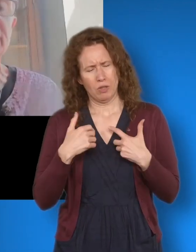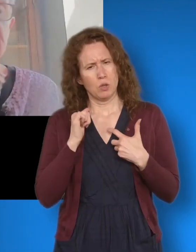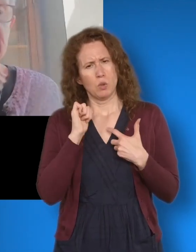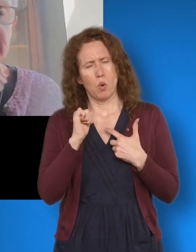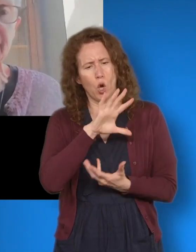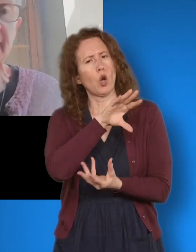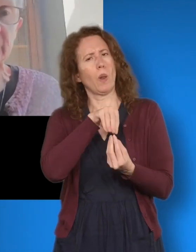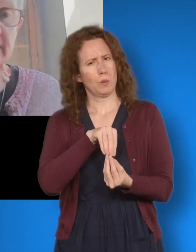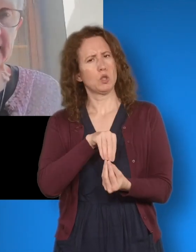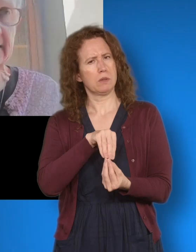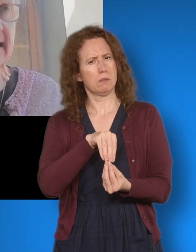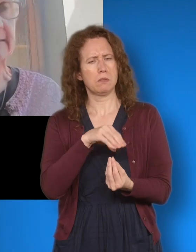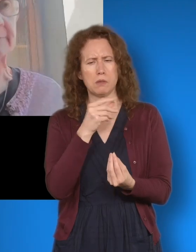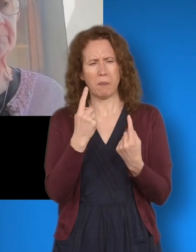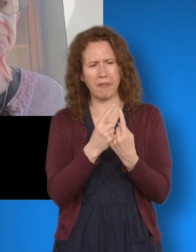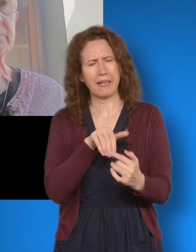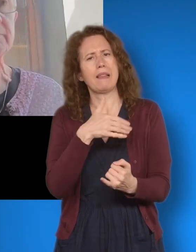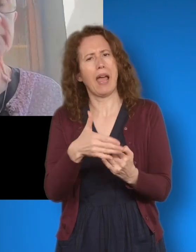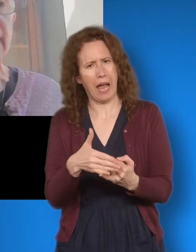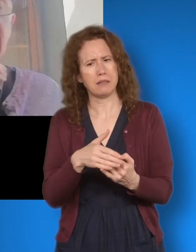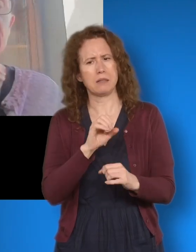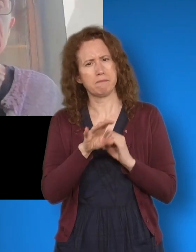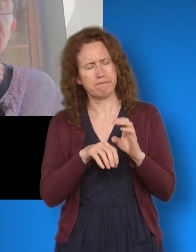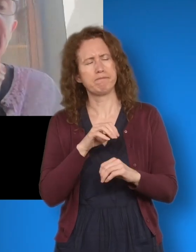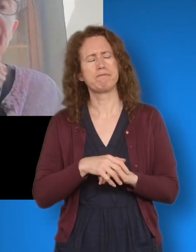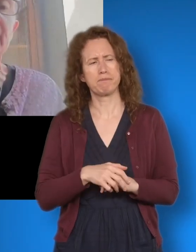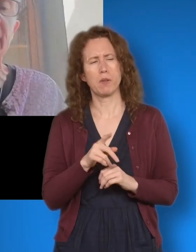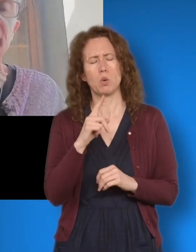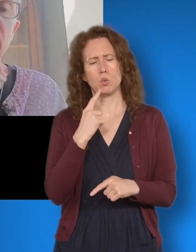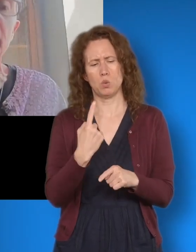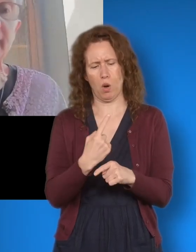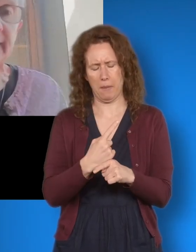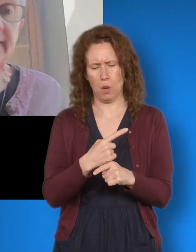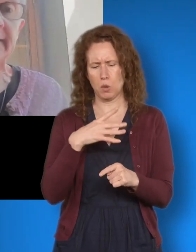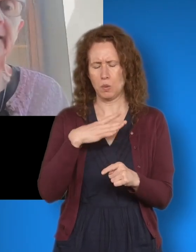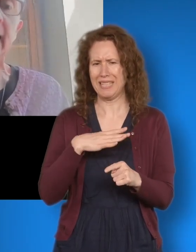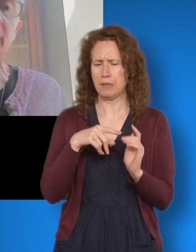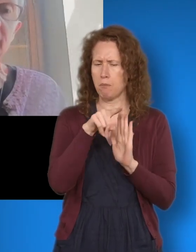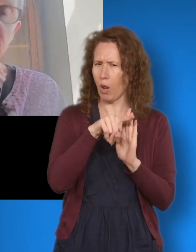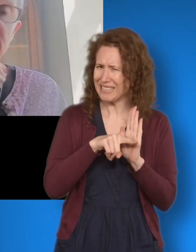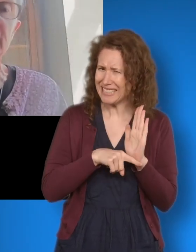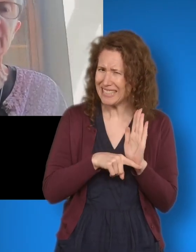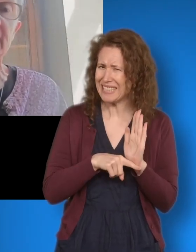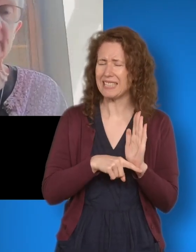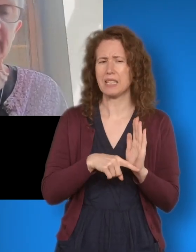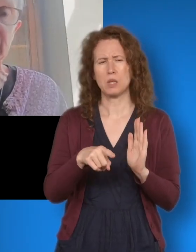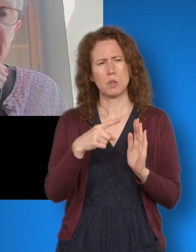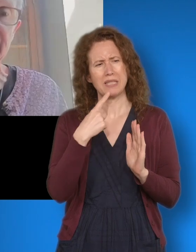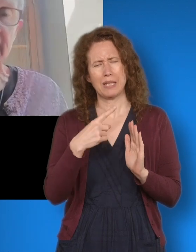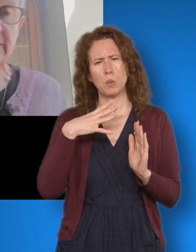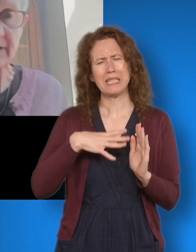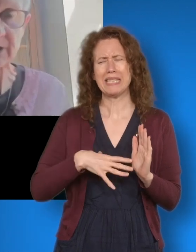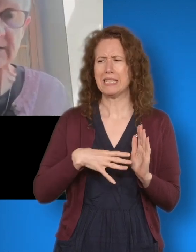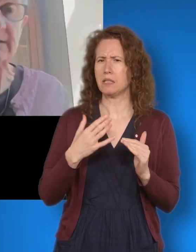kind of conclusions and some of the things you were saying at the end. And you talked about the need for policies, and you sort of suggested there was a